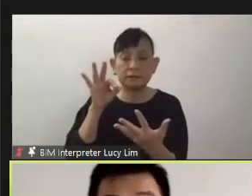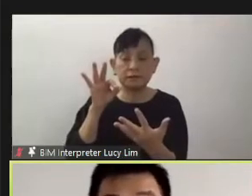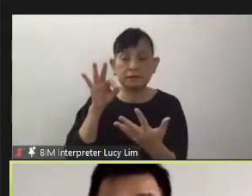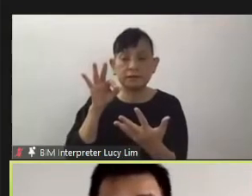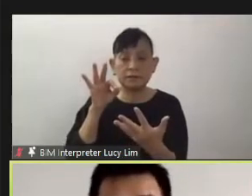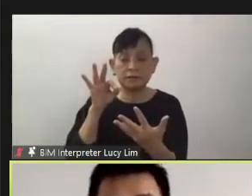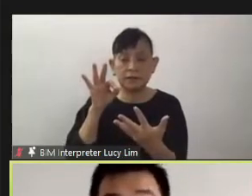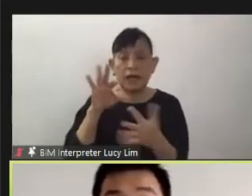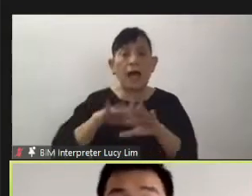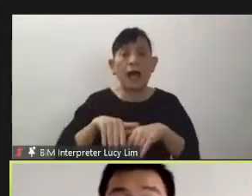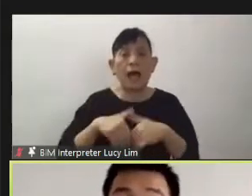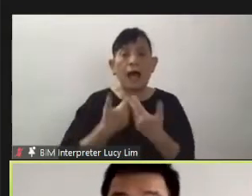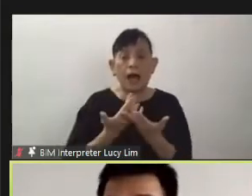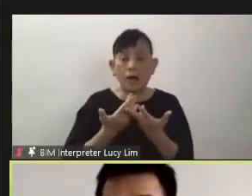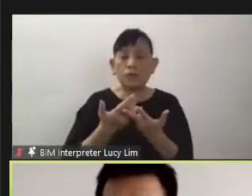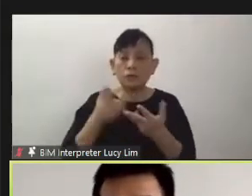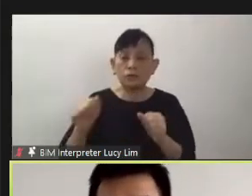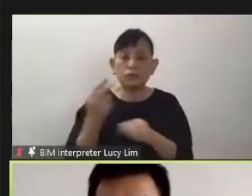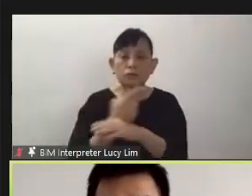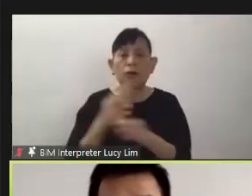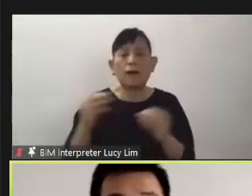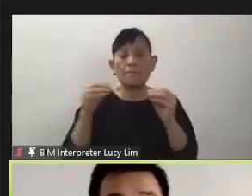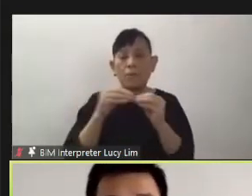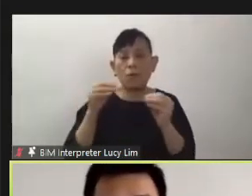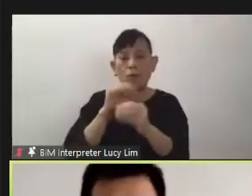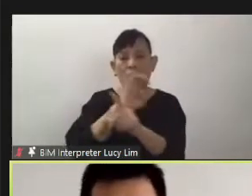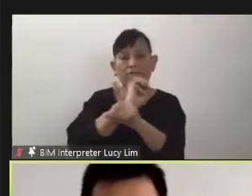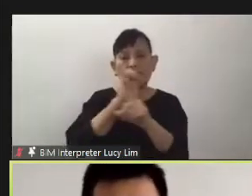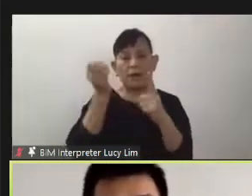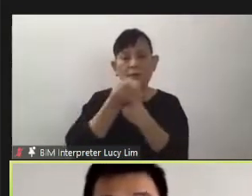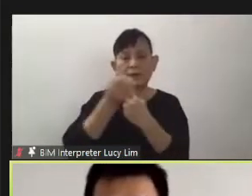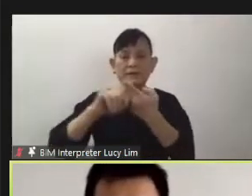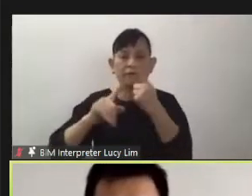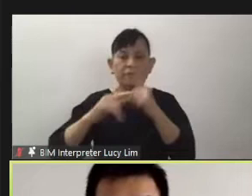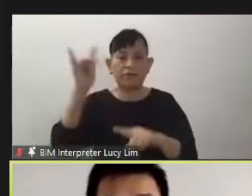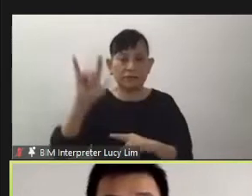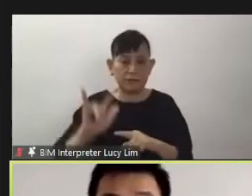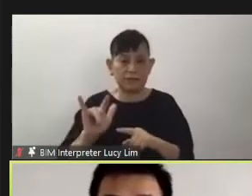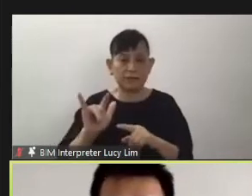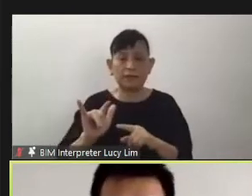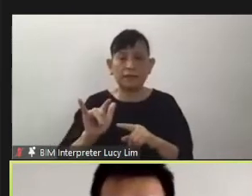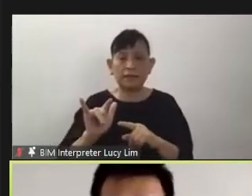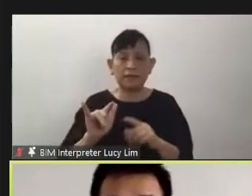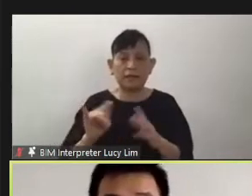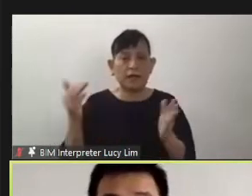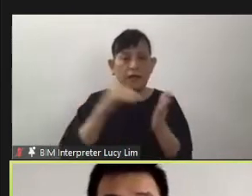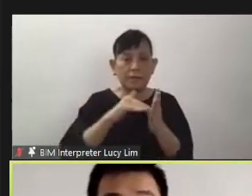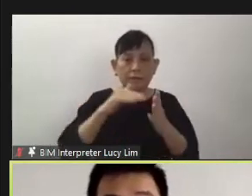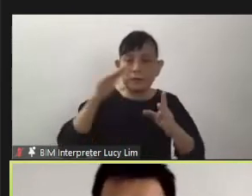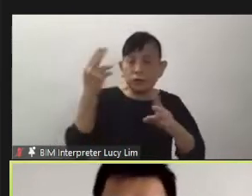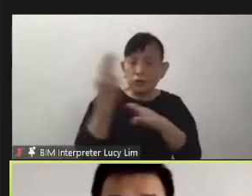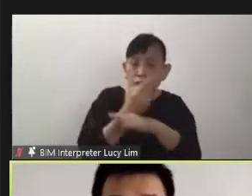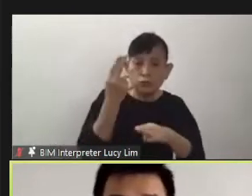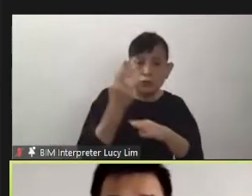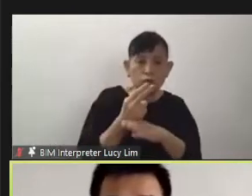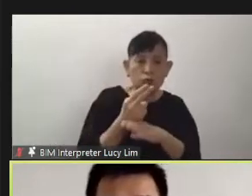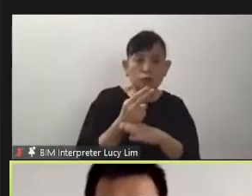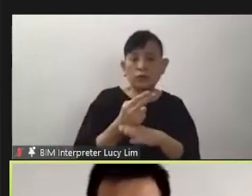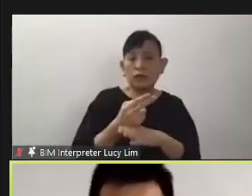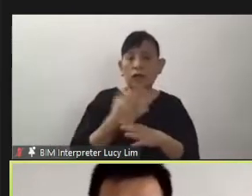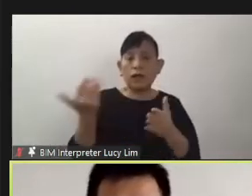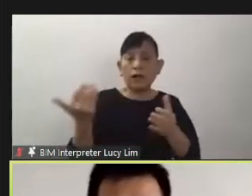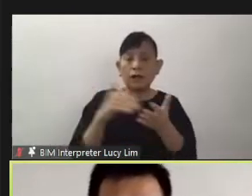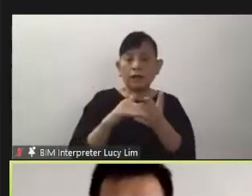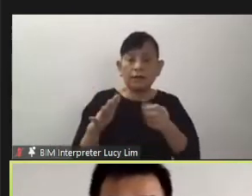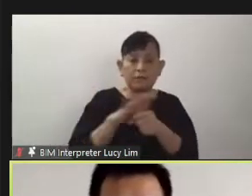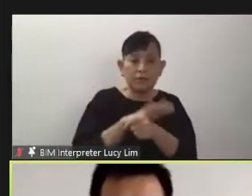alternative delivery system, which is more environmental friendly. Reuse it, refill it, repurpose. Before we throw the product,